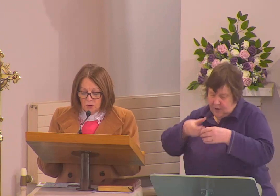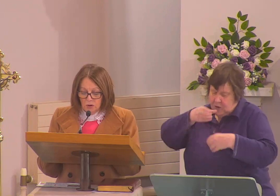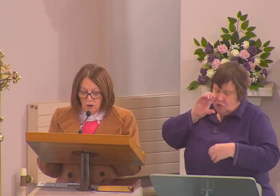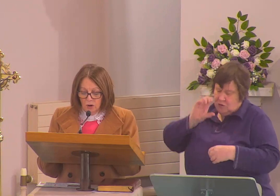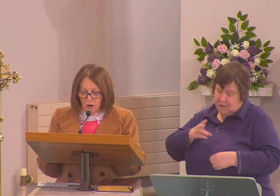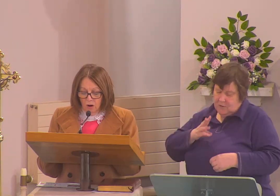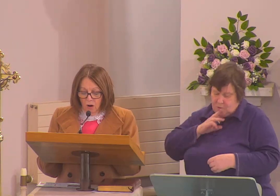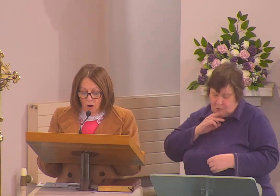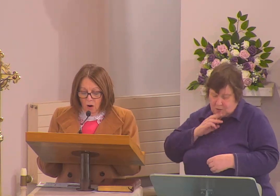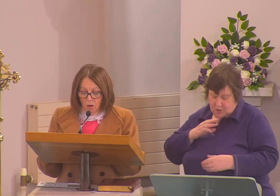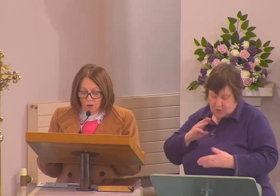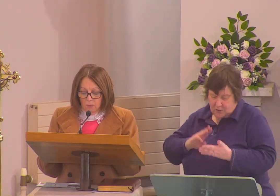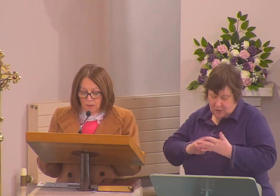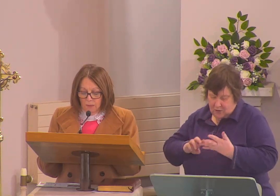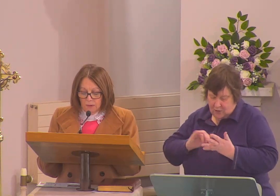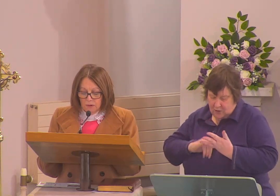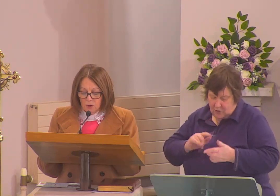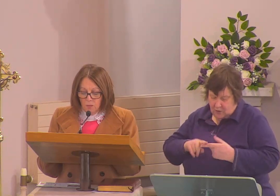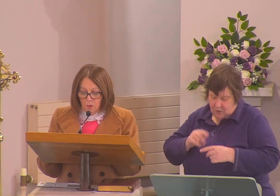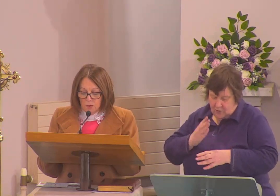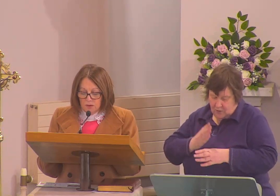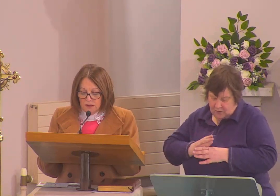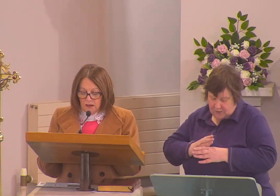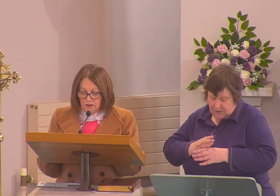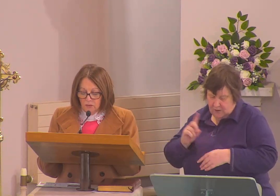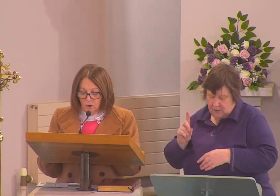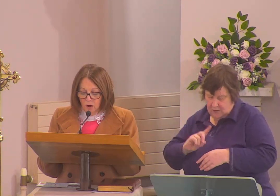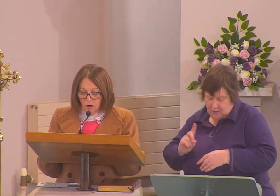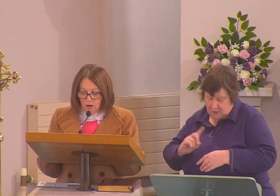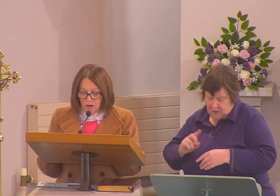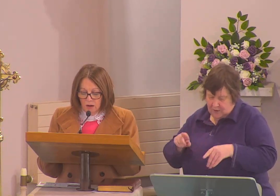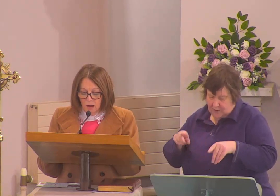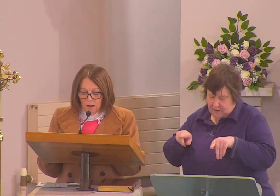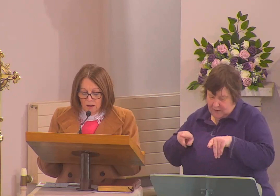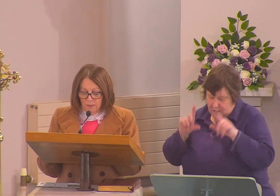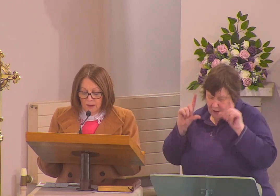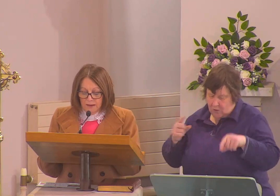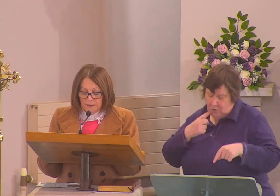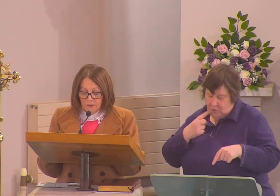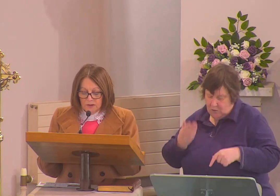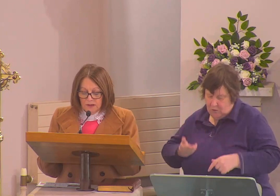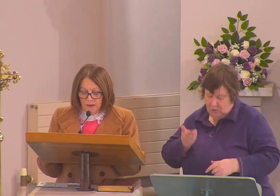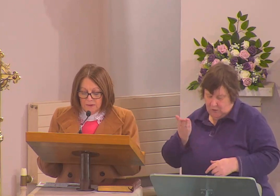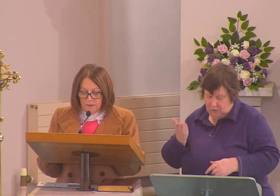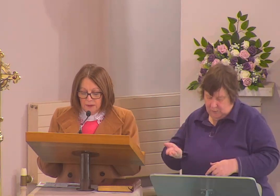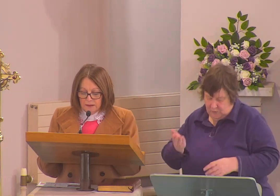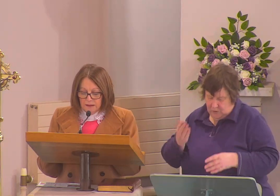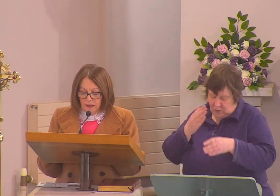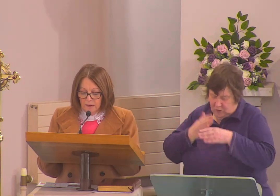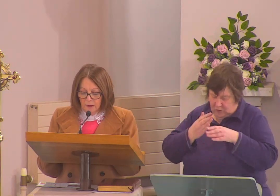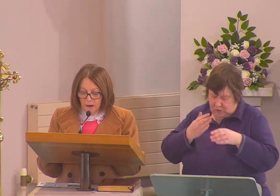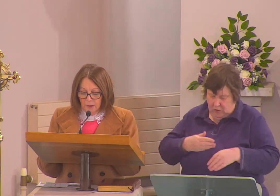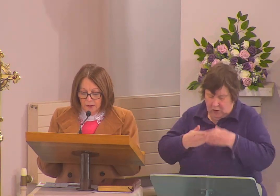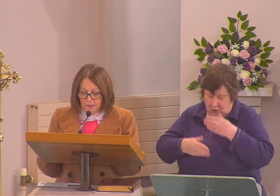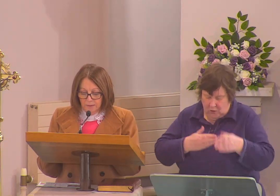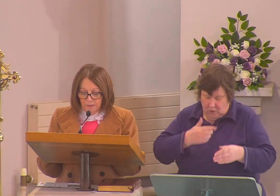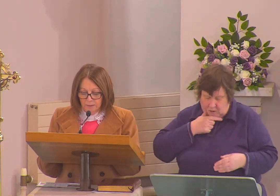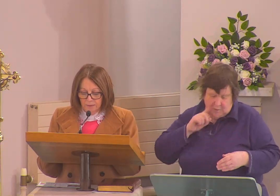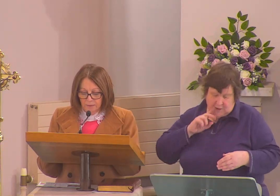do. All the people saw Moses hit the rock. The place was named Massah and